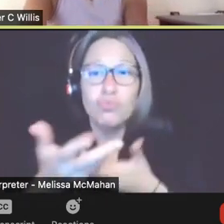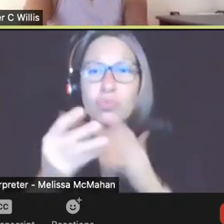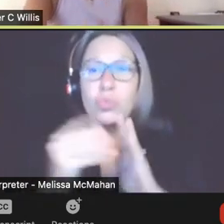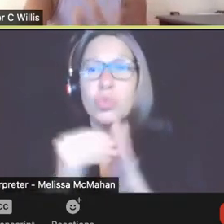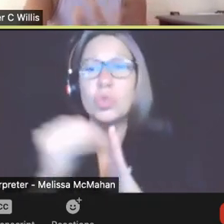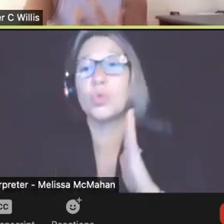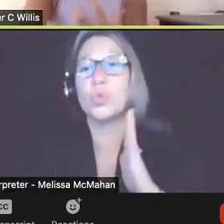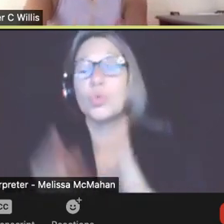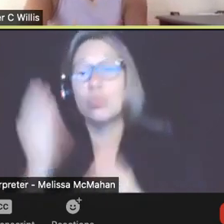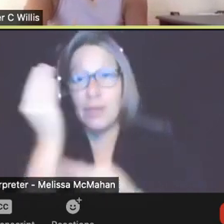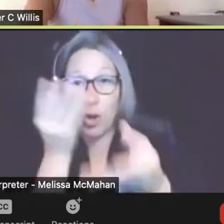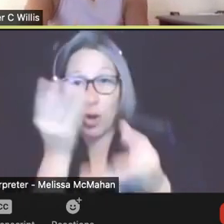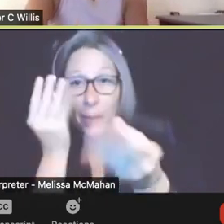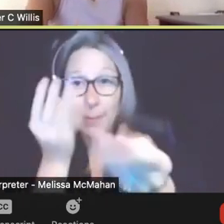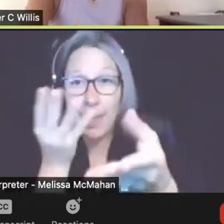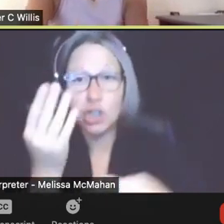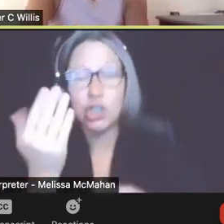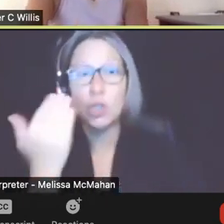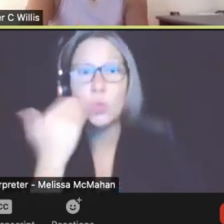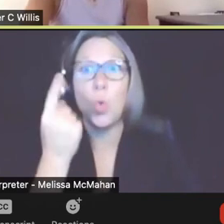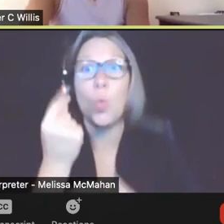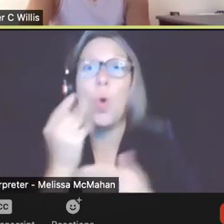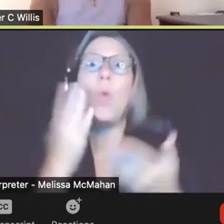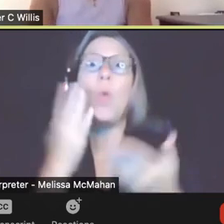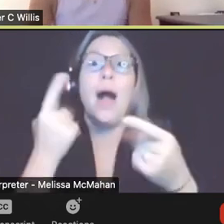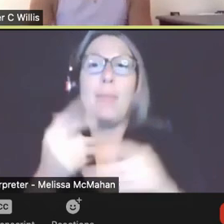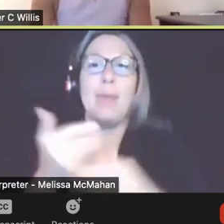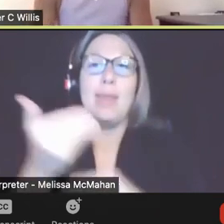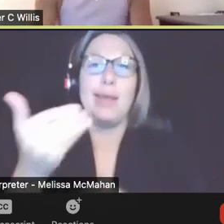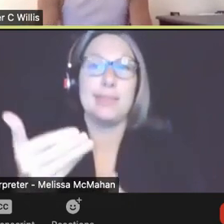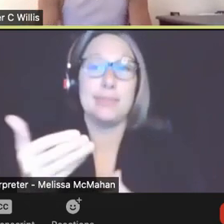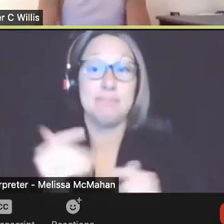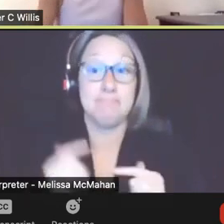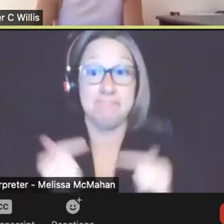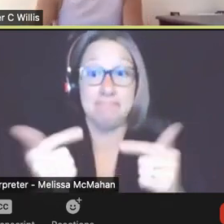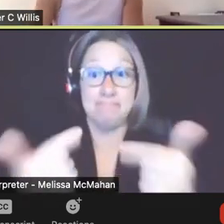them information to anticipate what's going to happen.